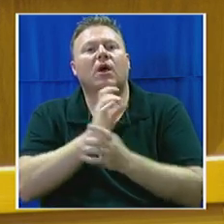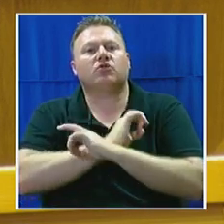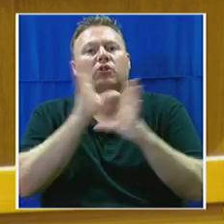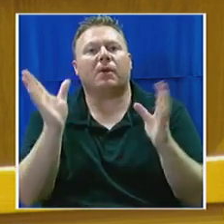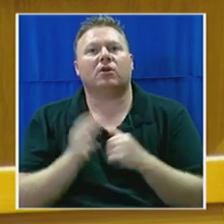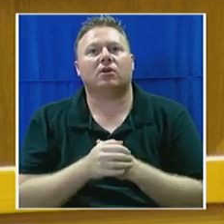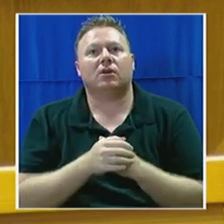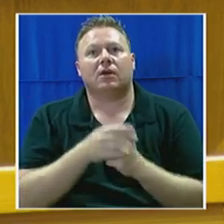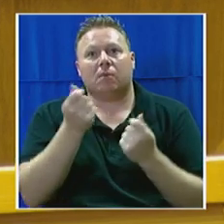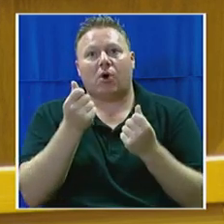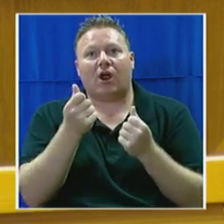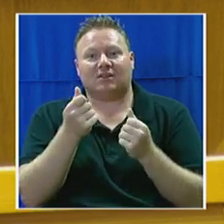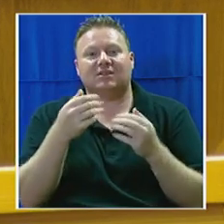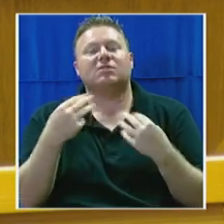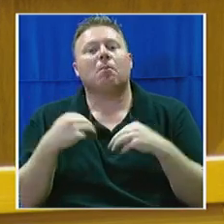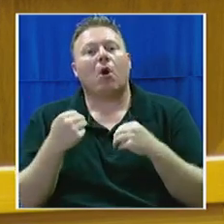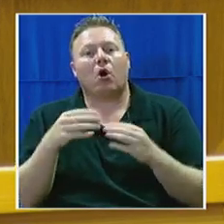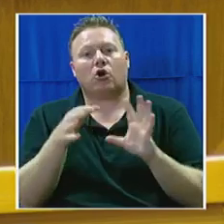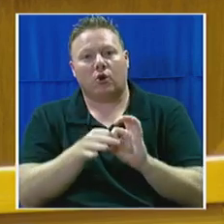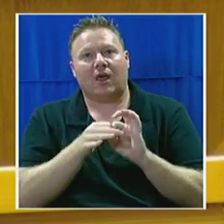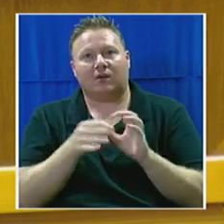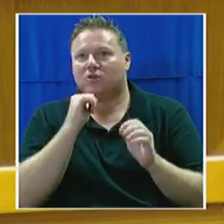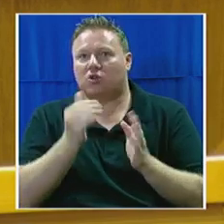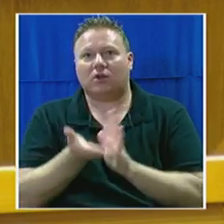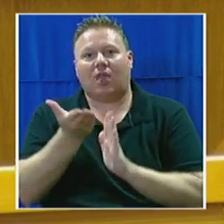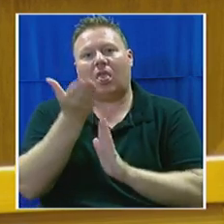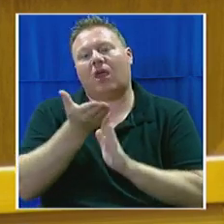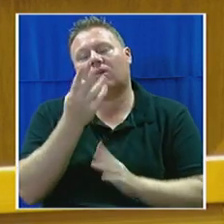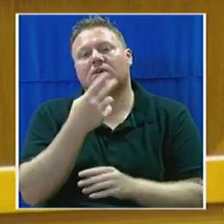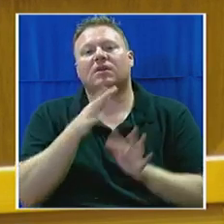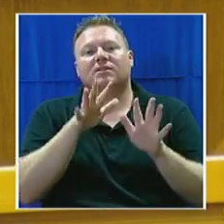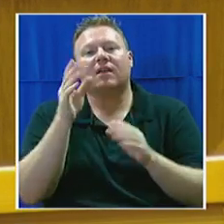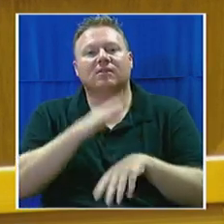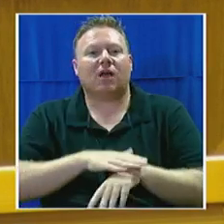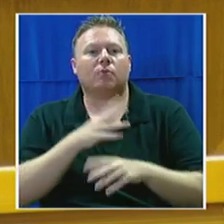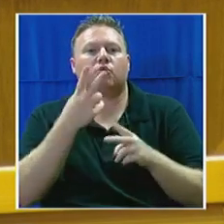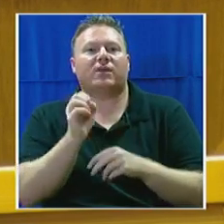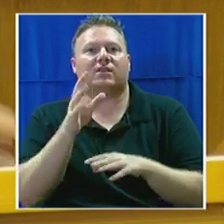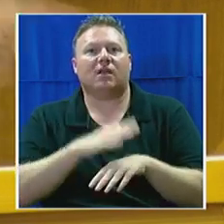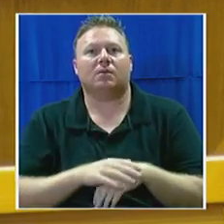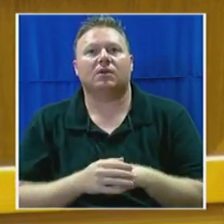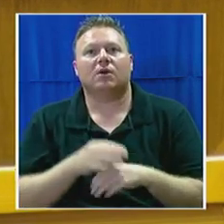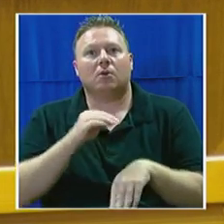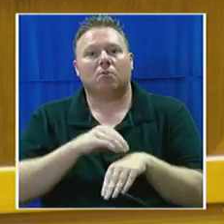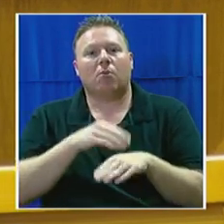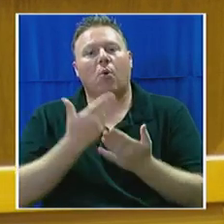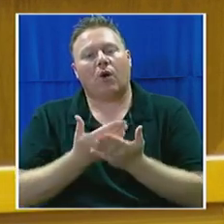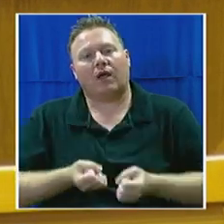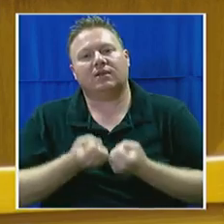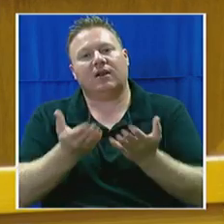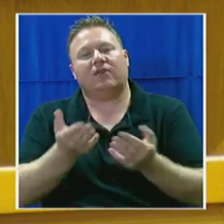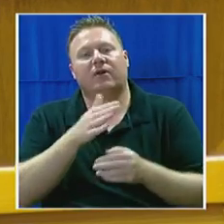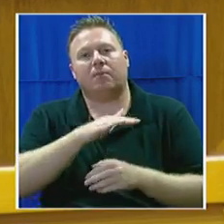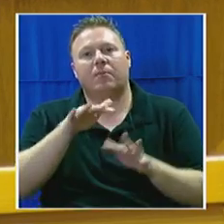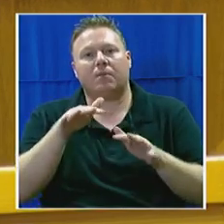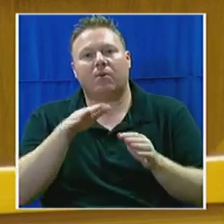the prices are market-related, that not escalated 10 times and 20 times. And then there's a lot more that you can deliver to the people on the ground.